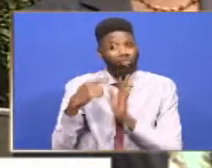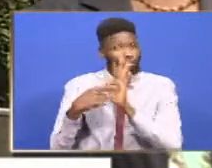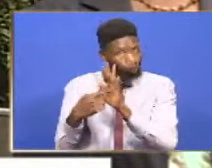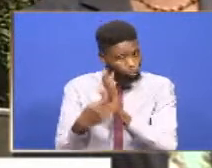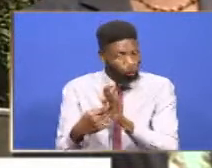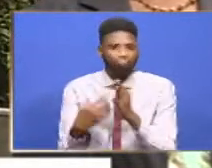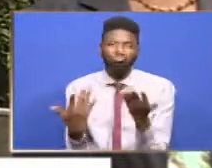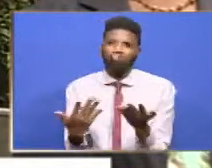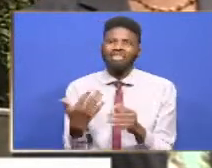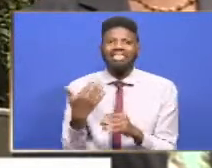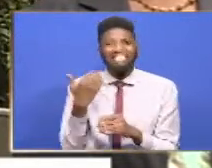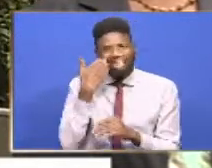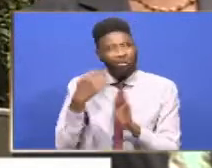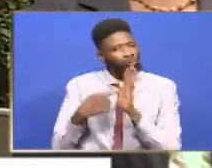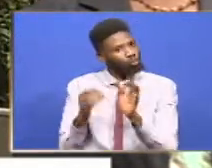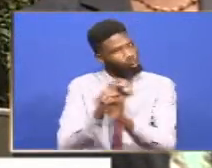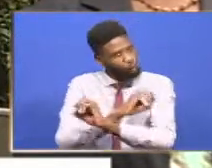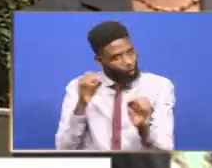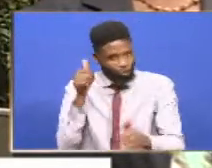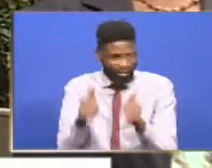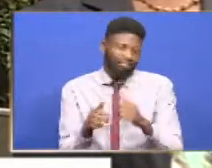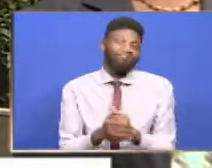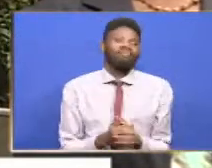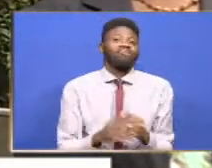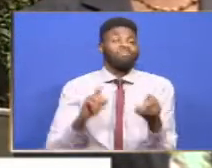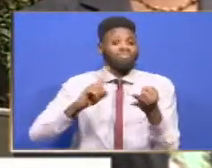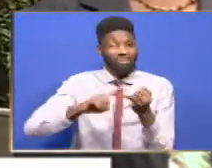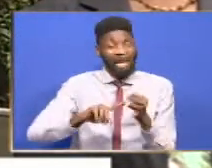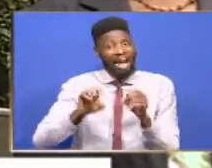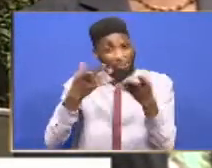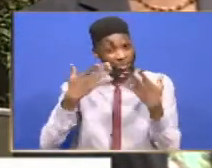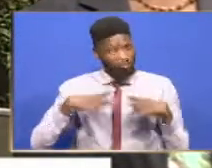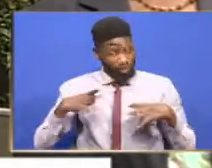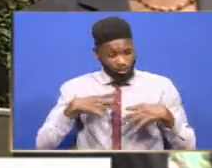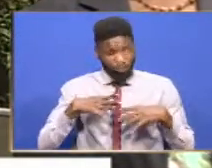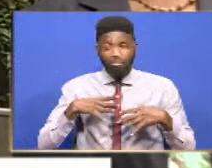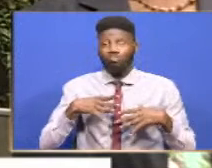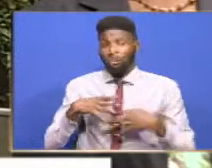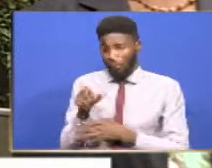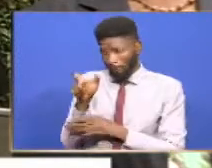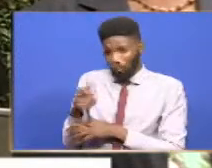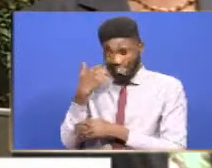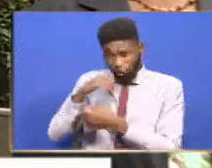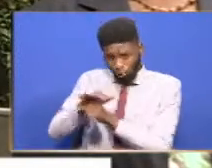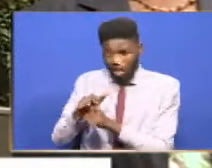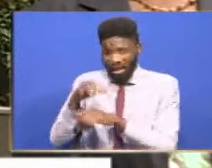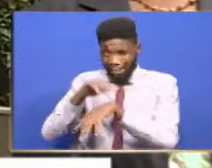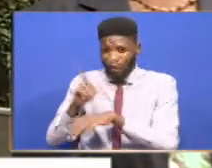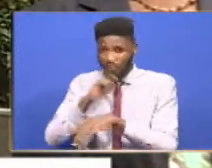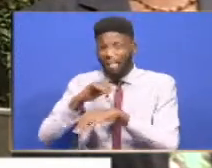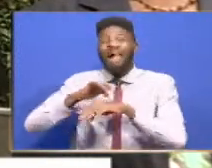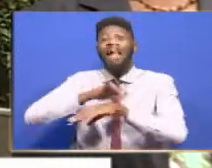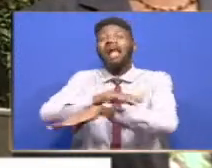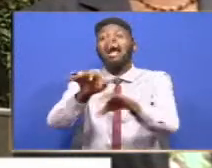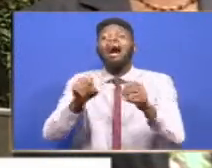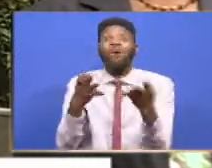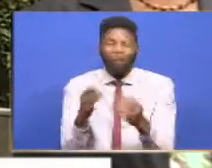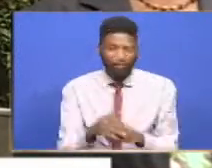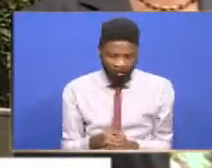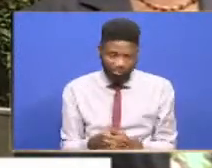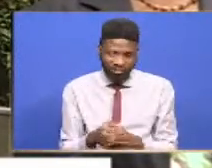how many persons can you be able to pass the disease to in case you are infected, also known as the